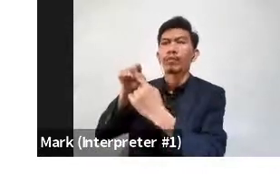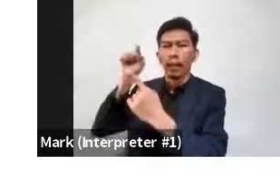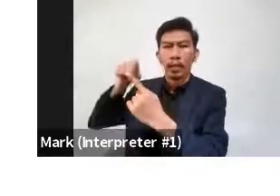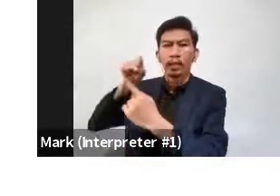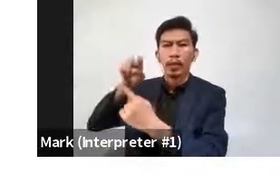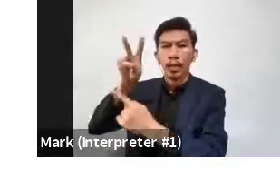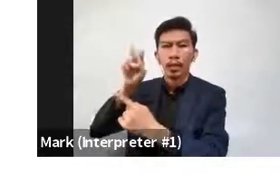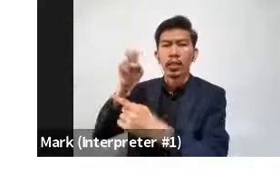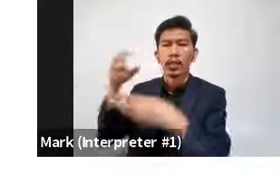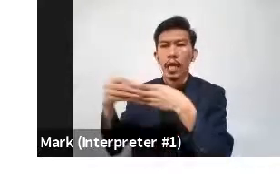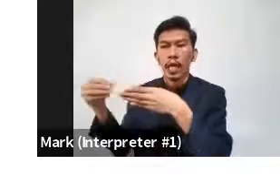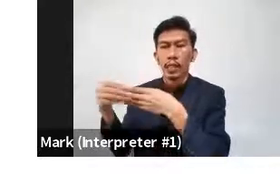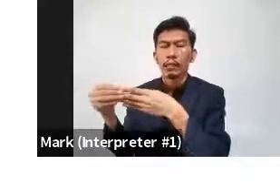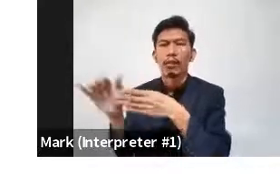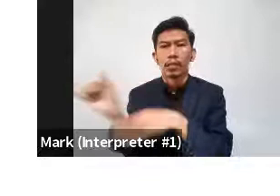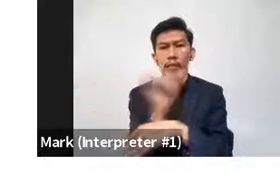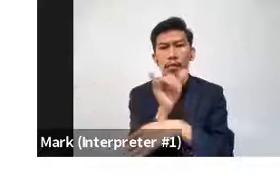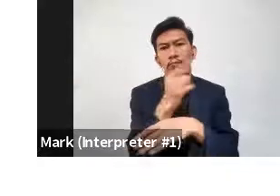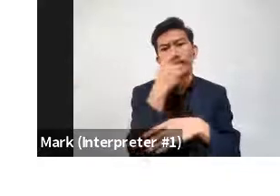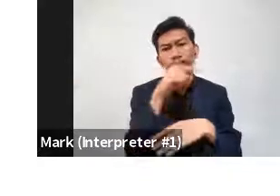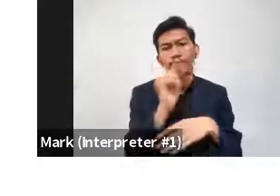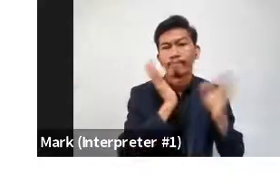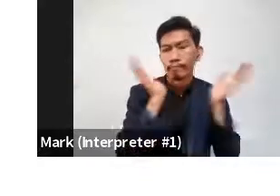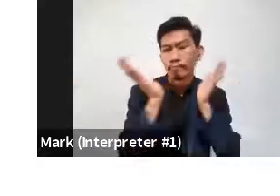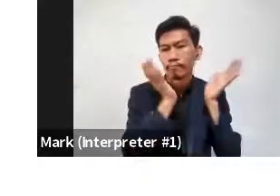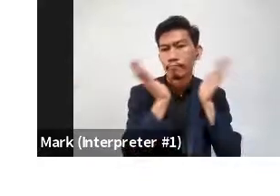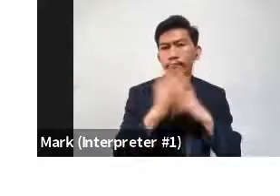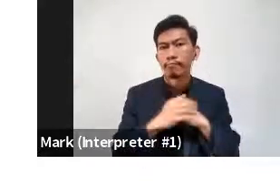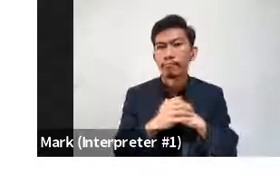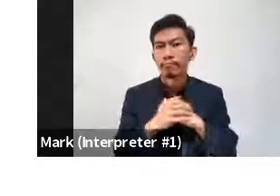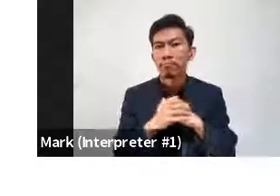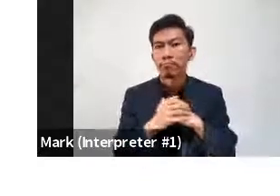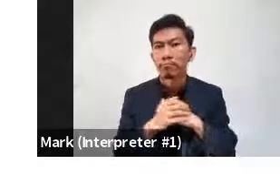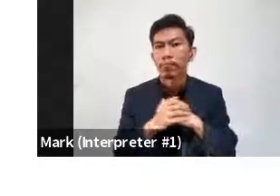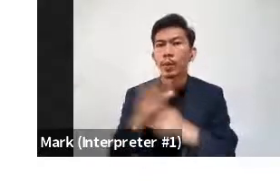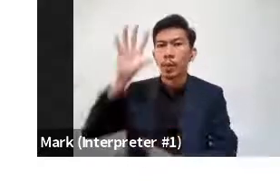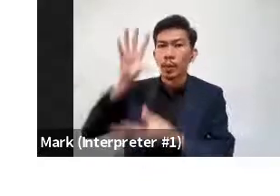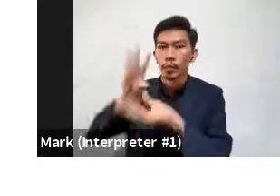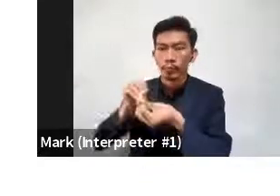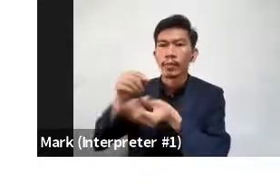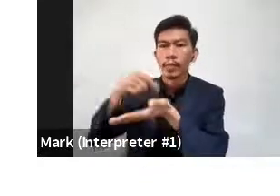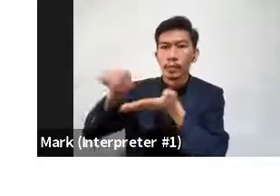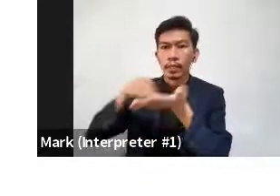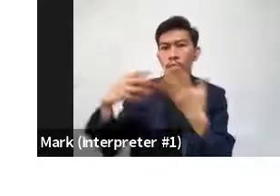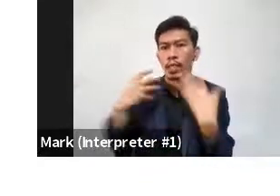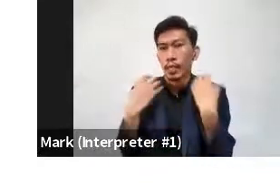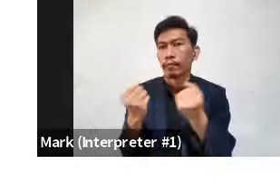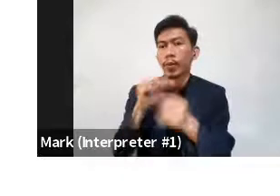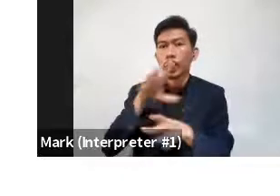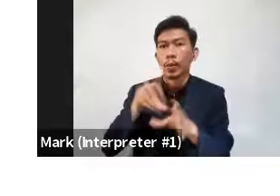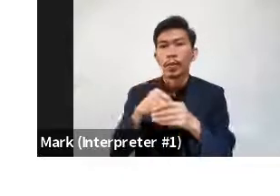to Thailand and Malaysia. But the total health spending of the Philippines now, including private, is